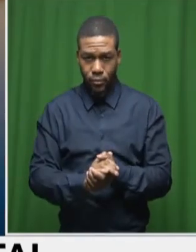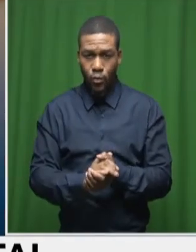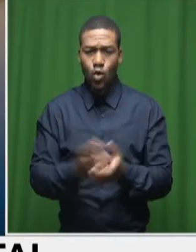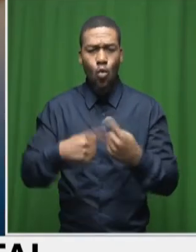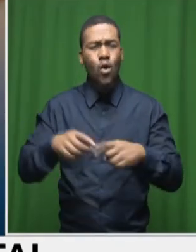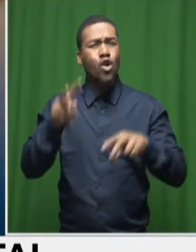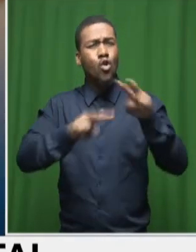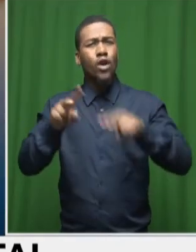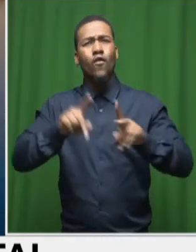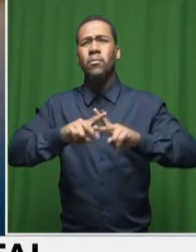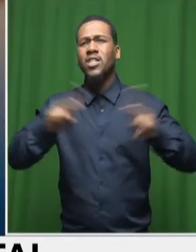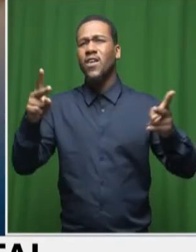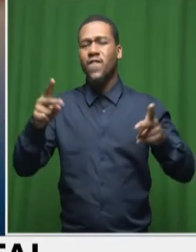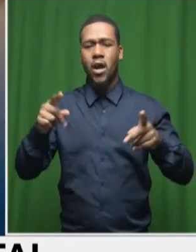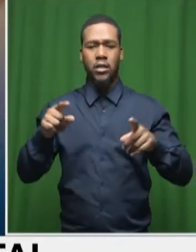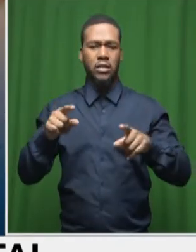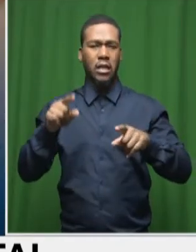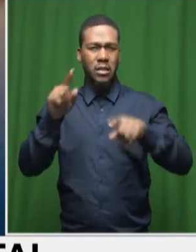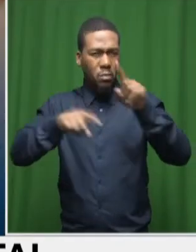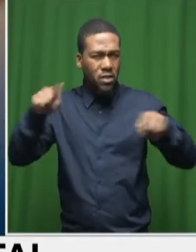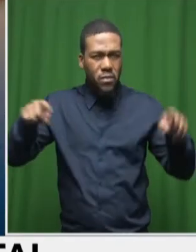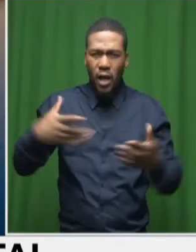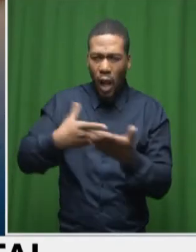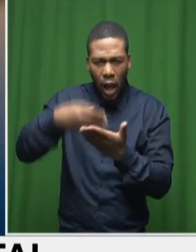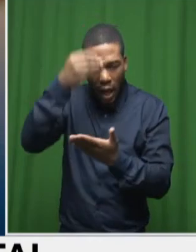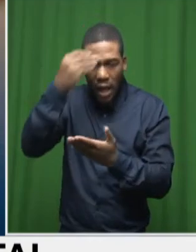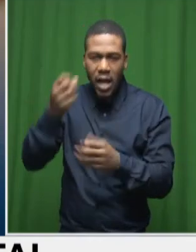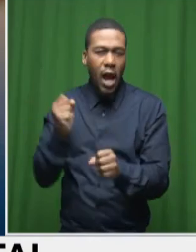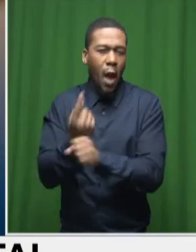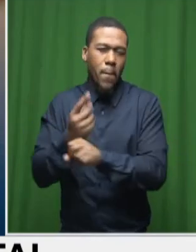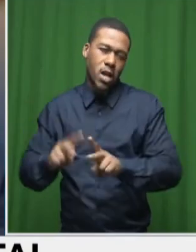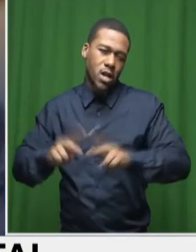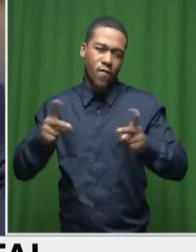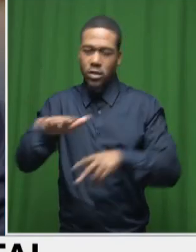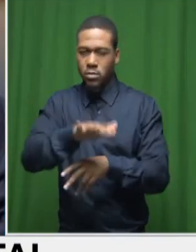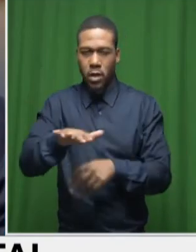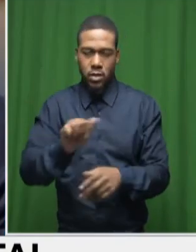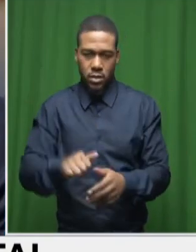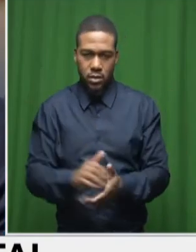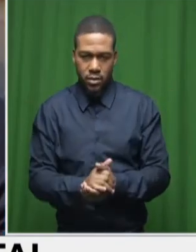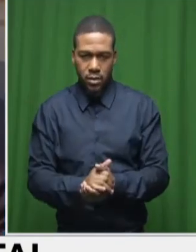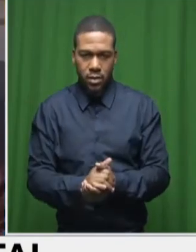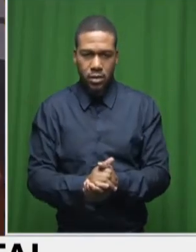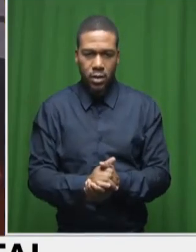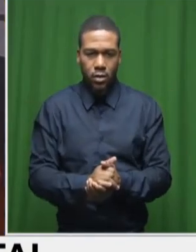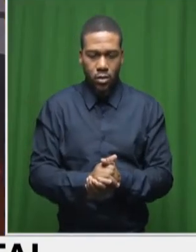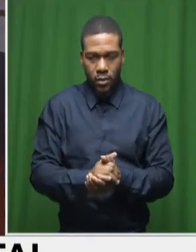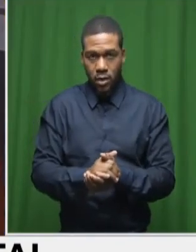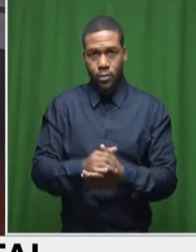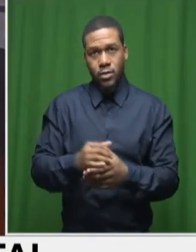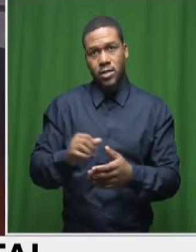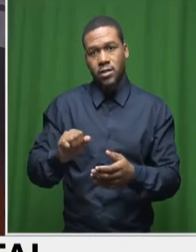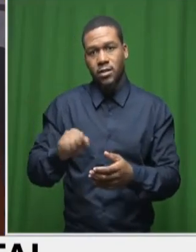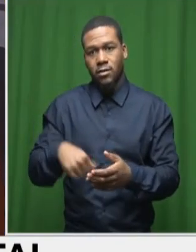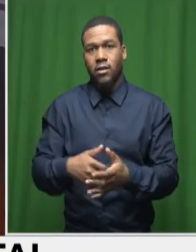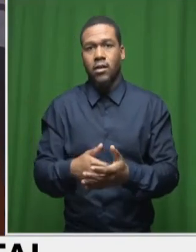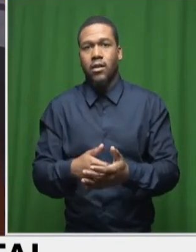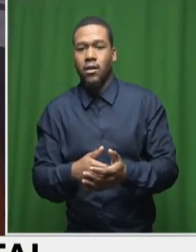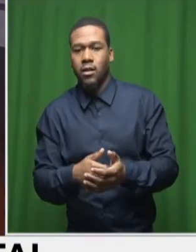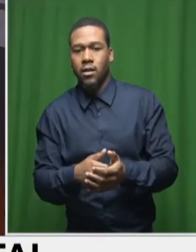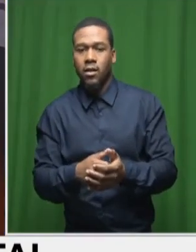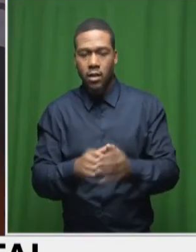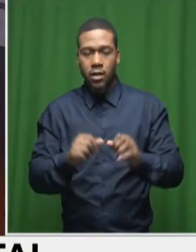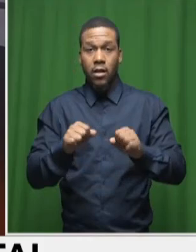looking at it from a lot of different ways because learning essentially has to come from a lot of different spaces. Unfortunately, we're out of time, but how do we access this platform?